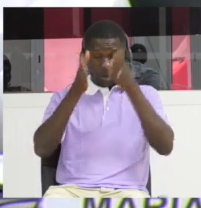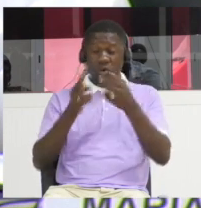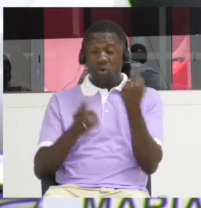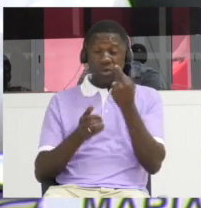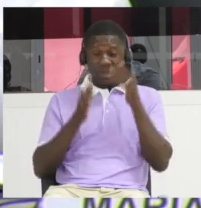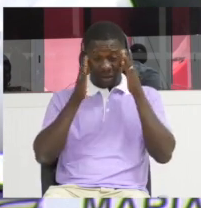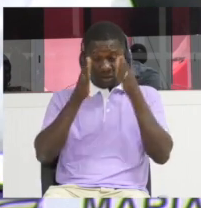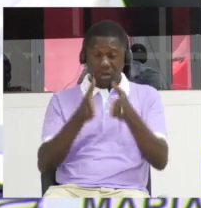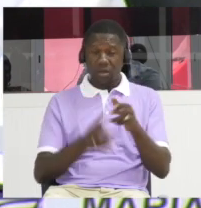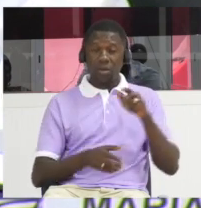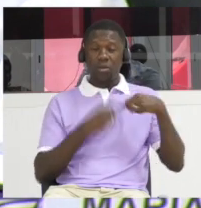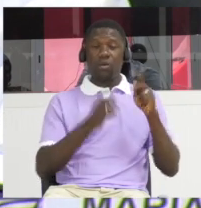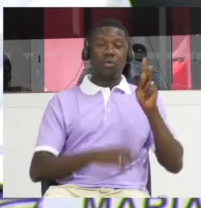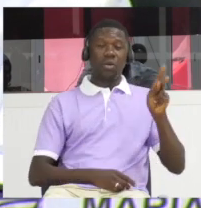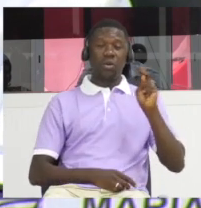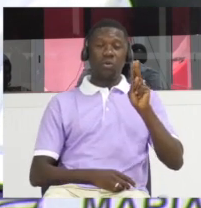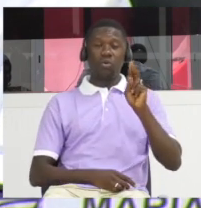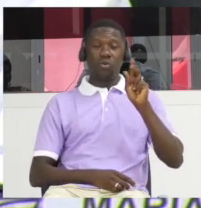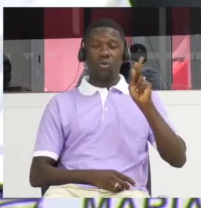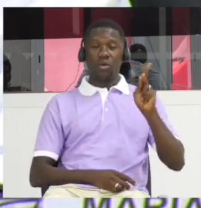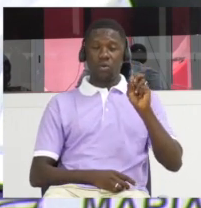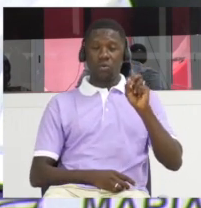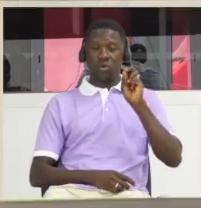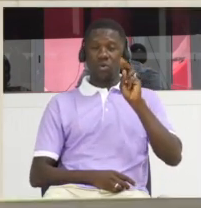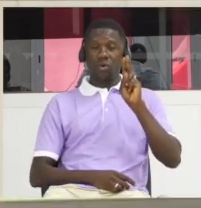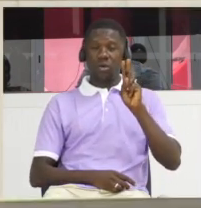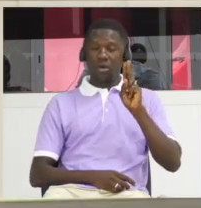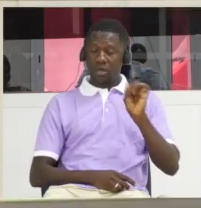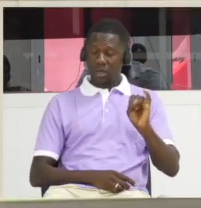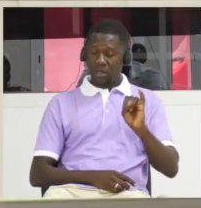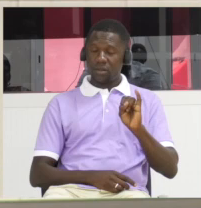solely on Kukoi and not on the internal threat.